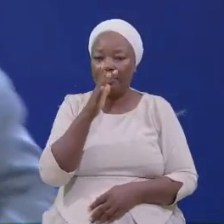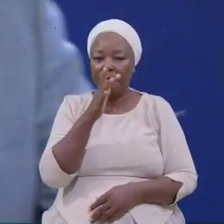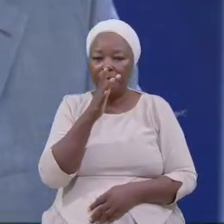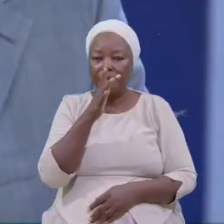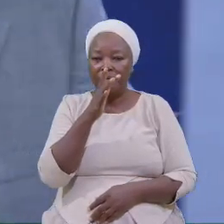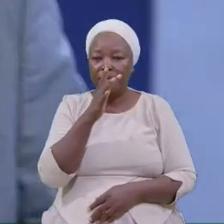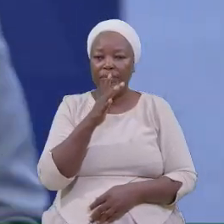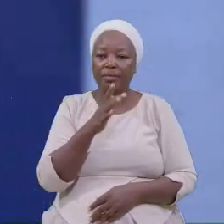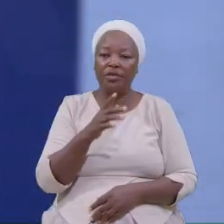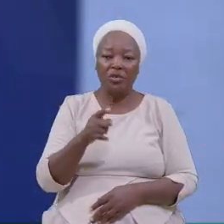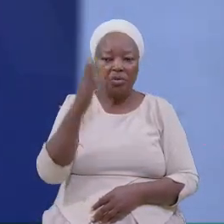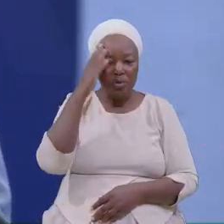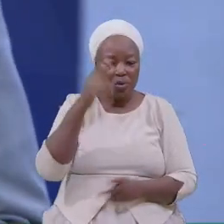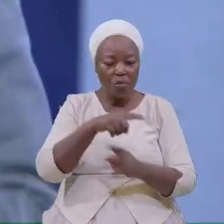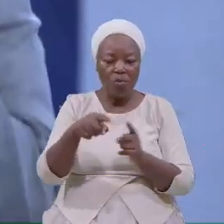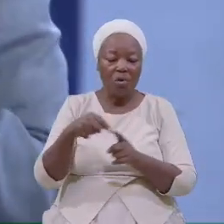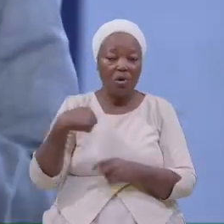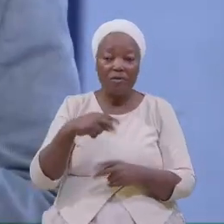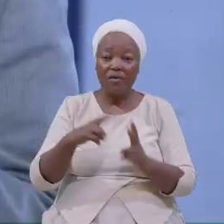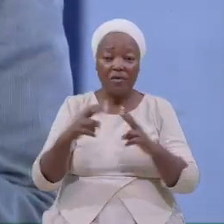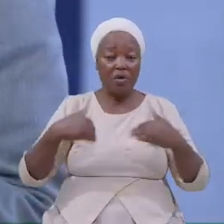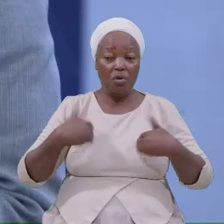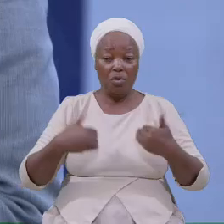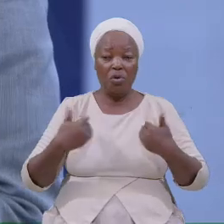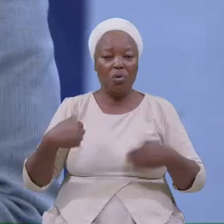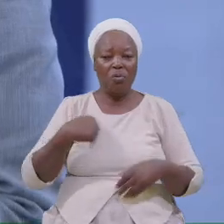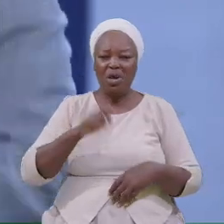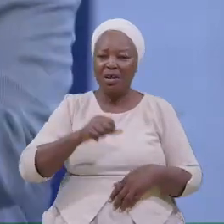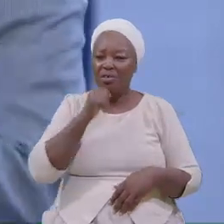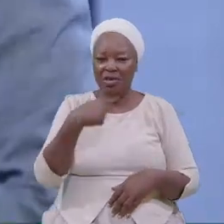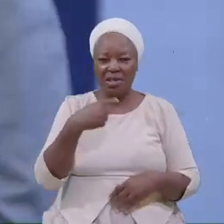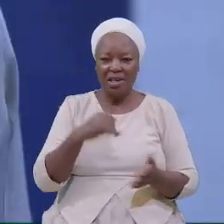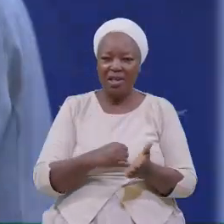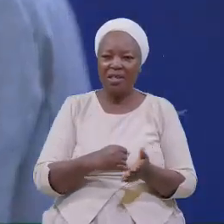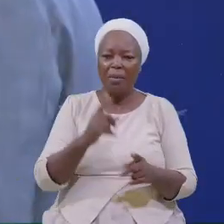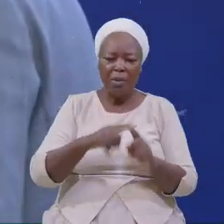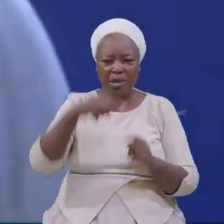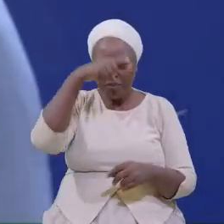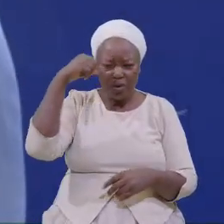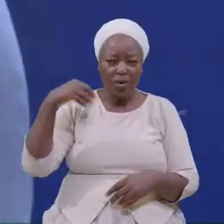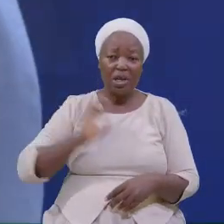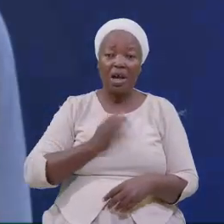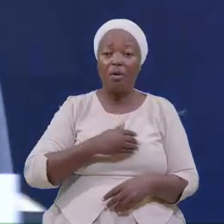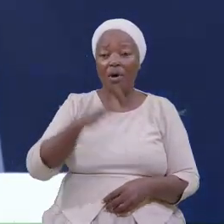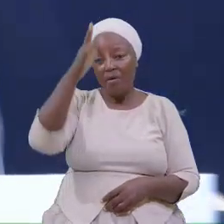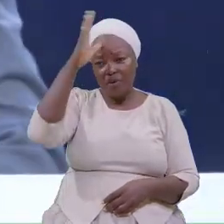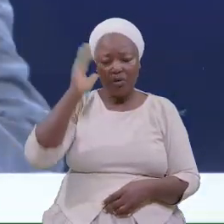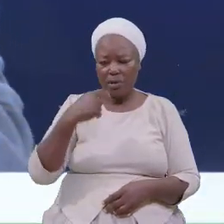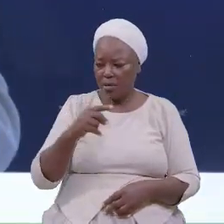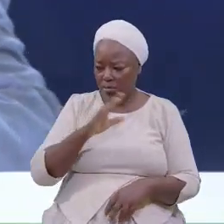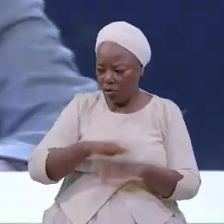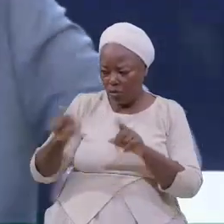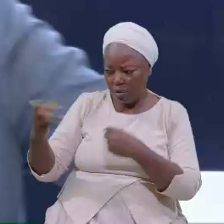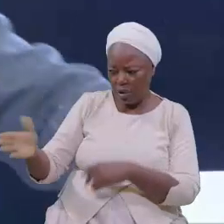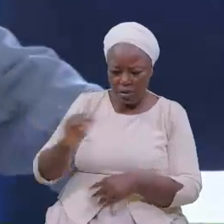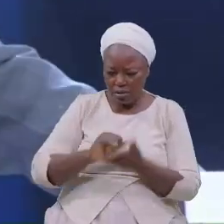You know, when we were very young, we couldn't voice it out. But because our father would say, don't go this way, don't have